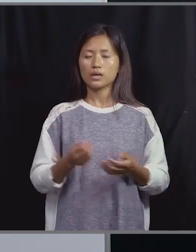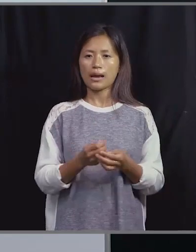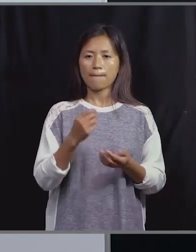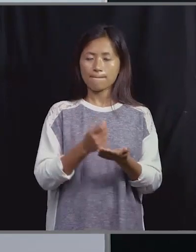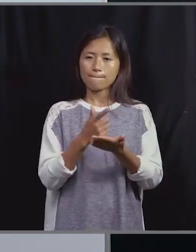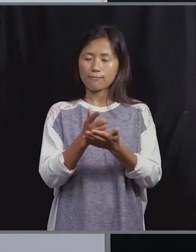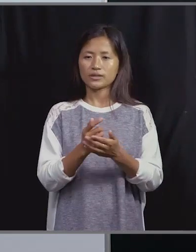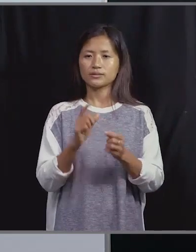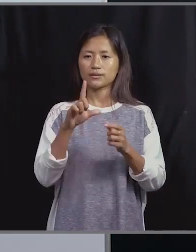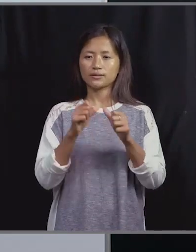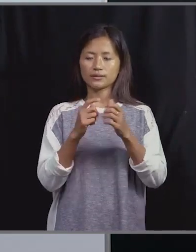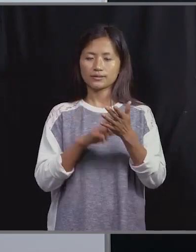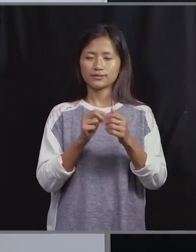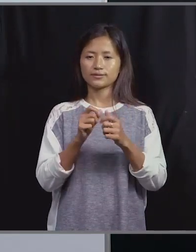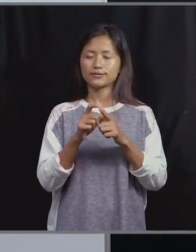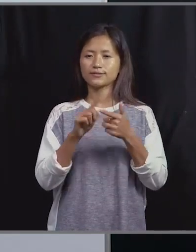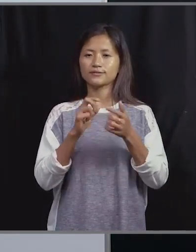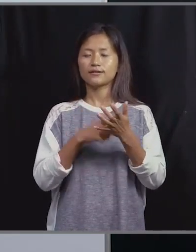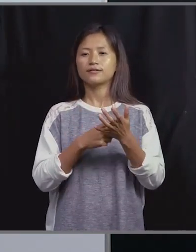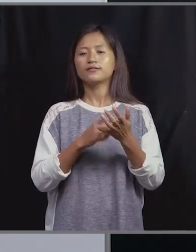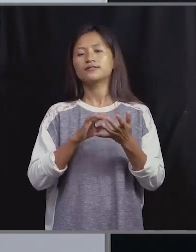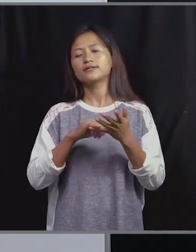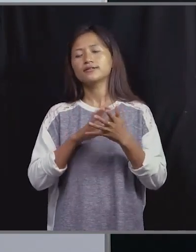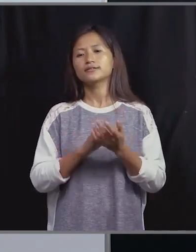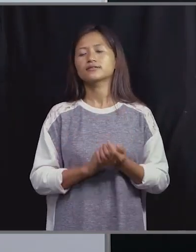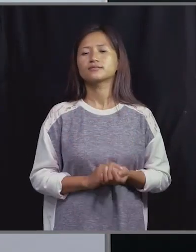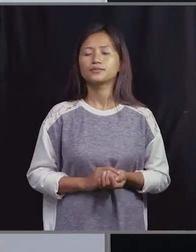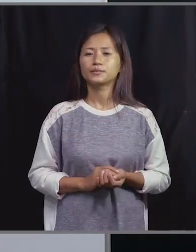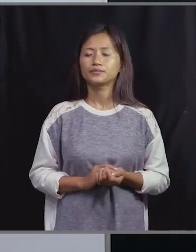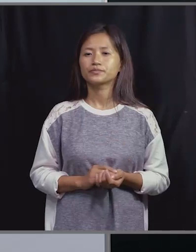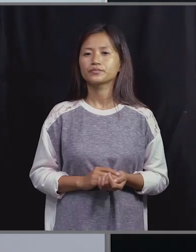the Marwaris, etc. So there